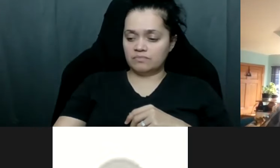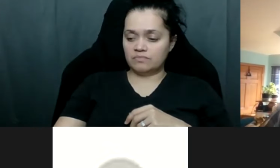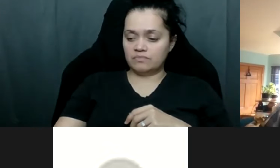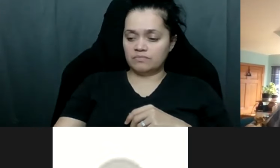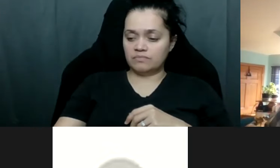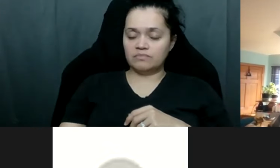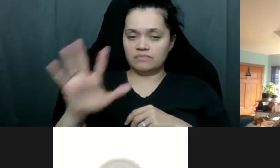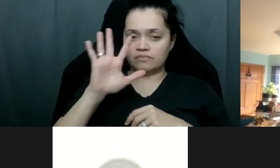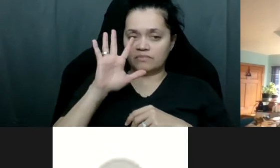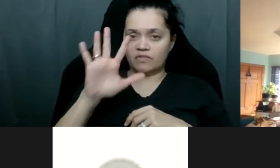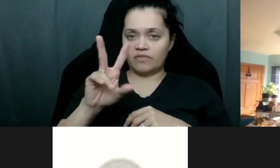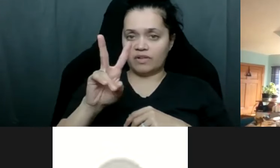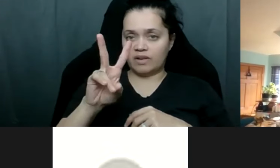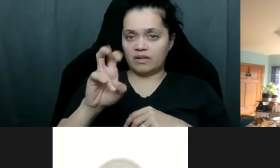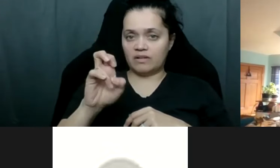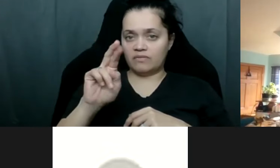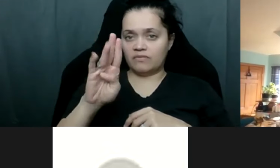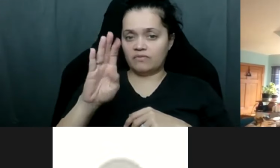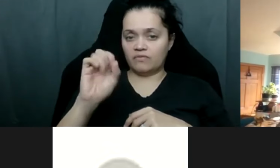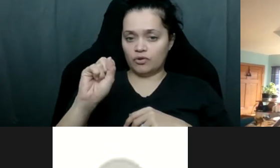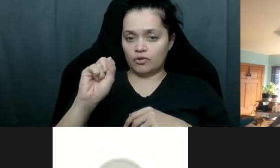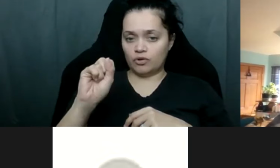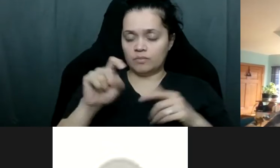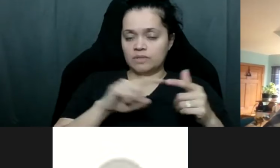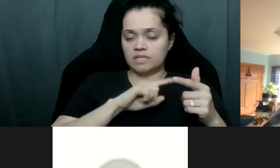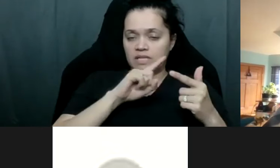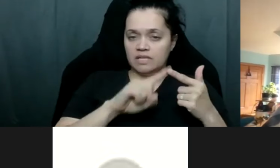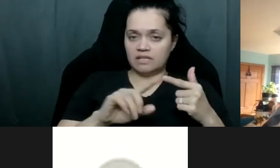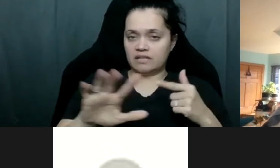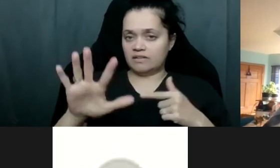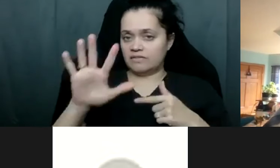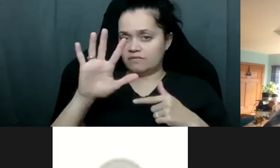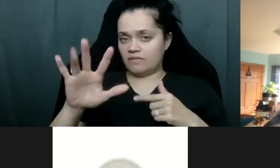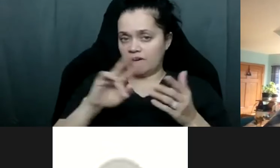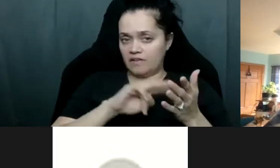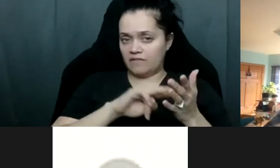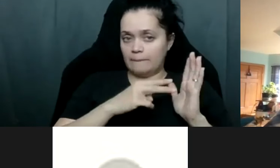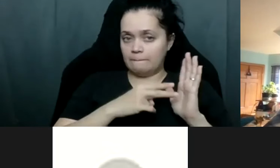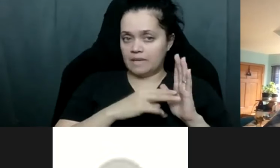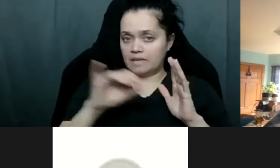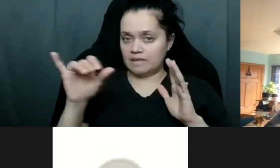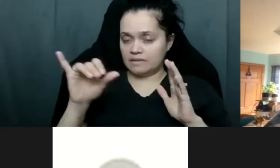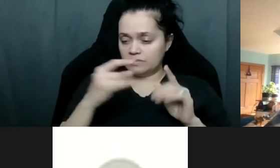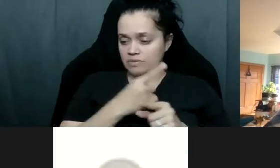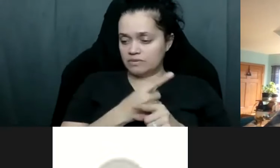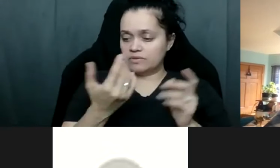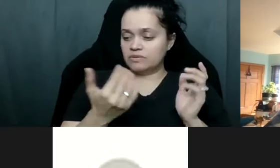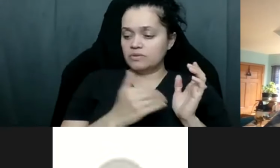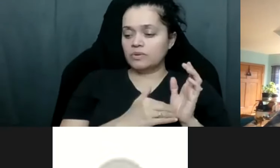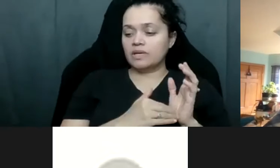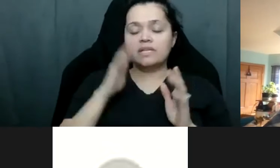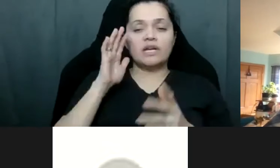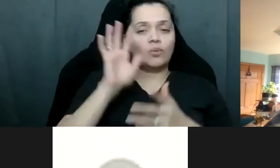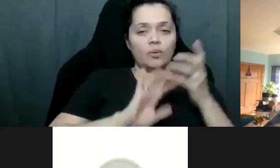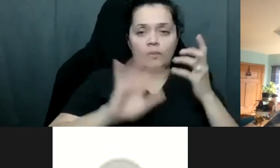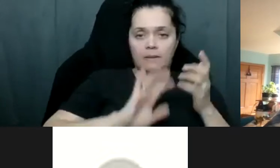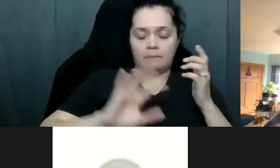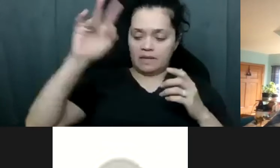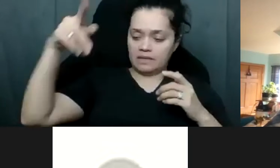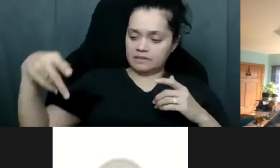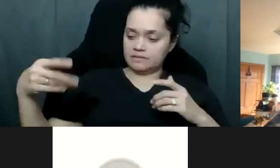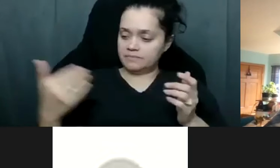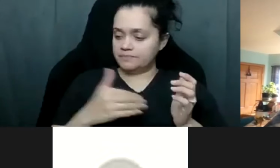5 verbs and then 5 meanings. And again, they're going to be mixed up. So